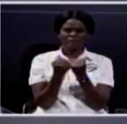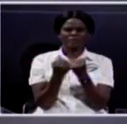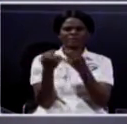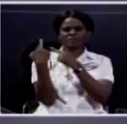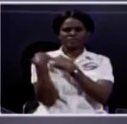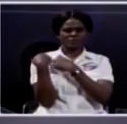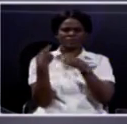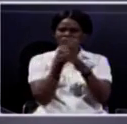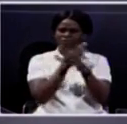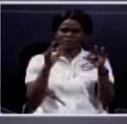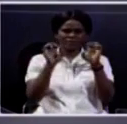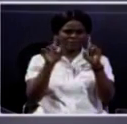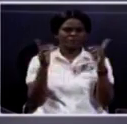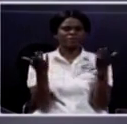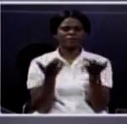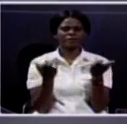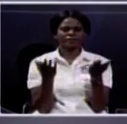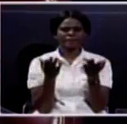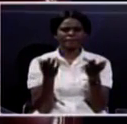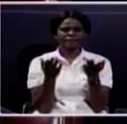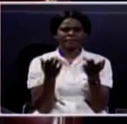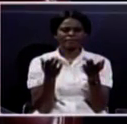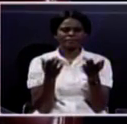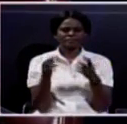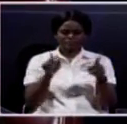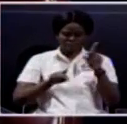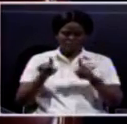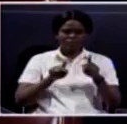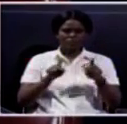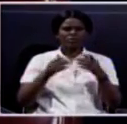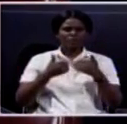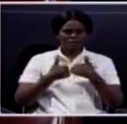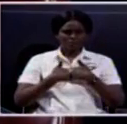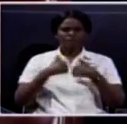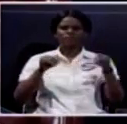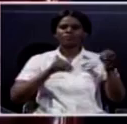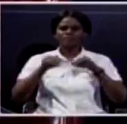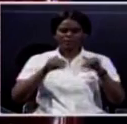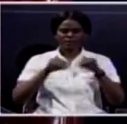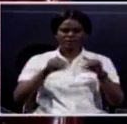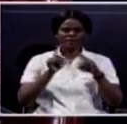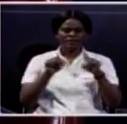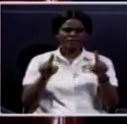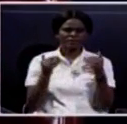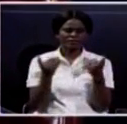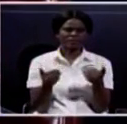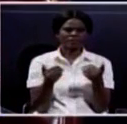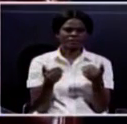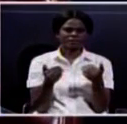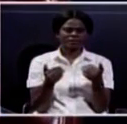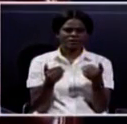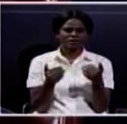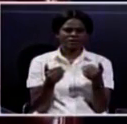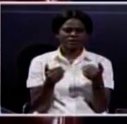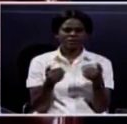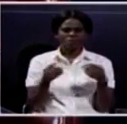free education. No. People could have managed, but the human